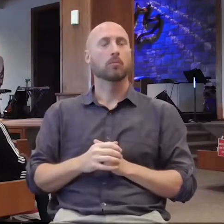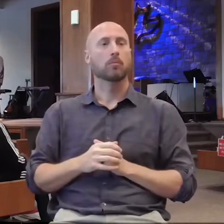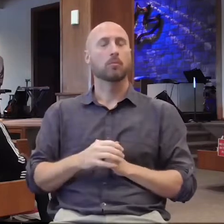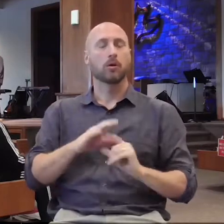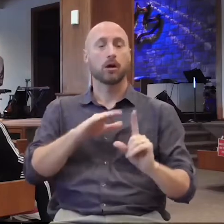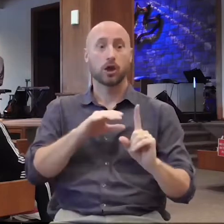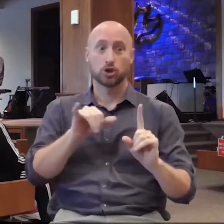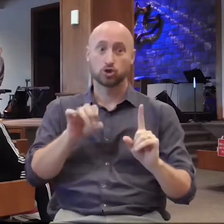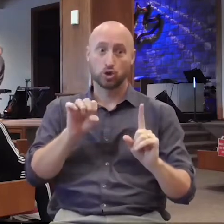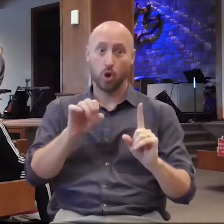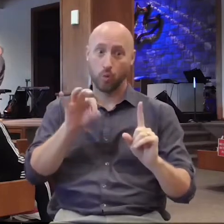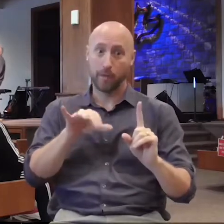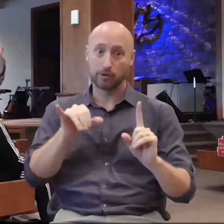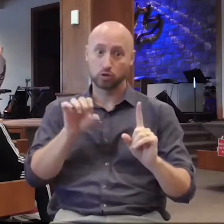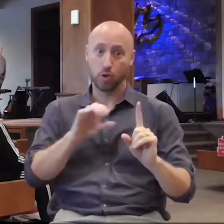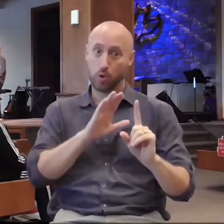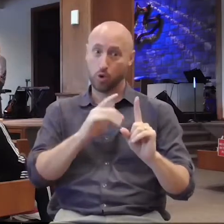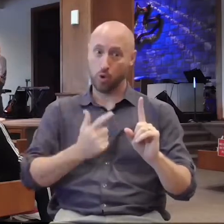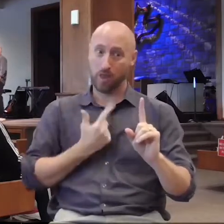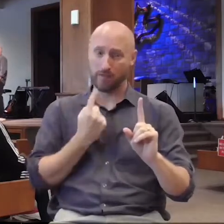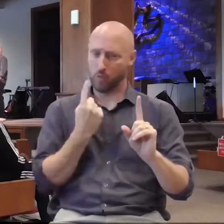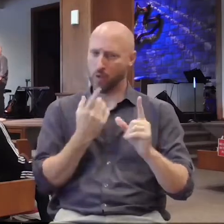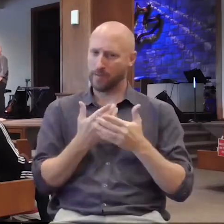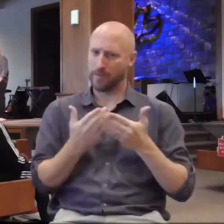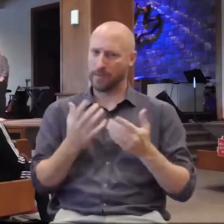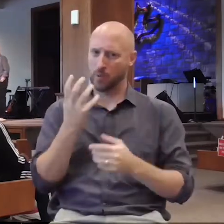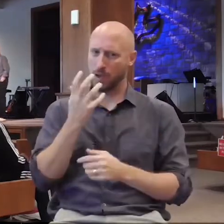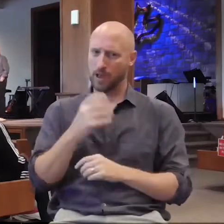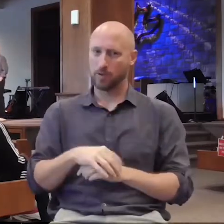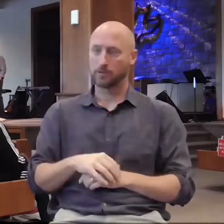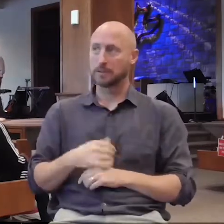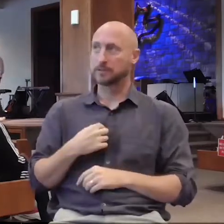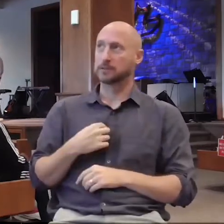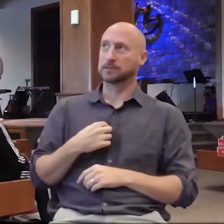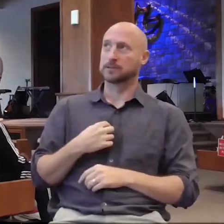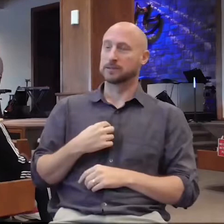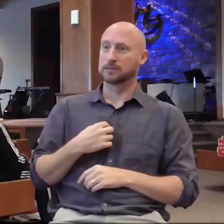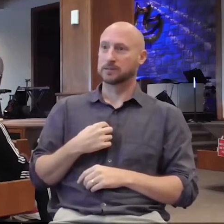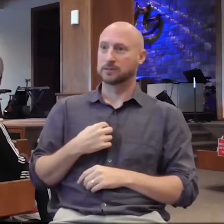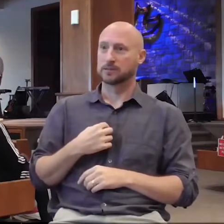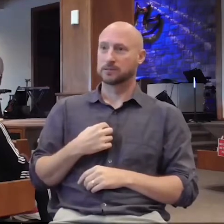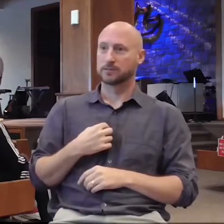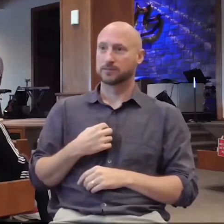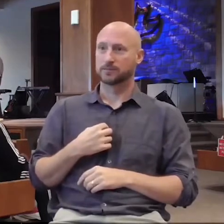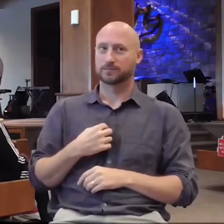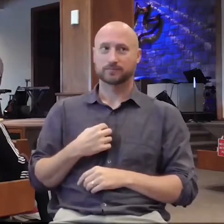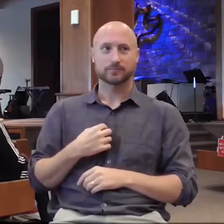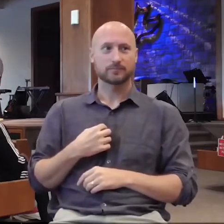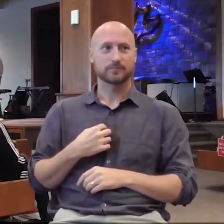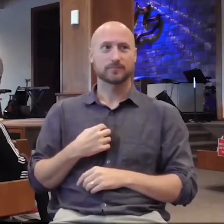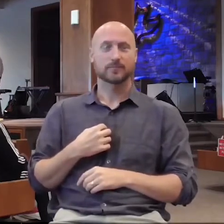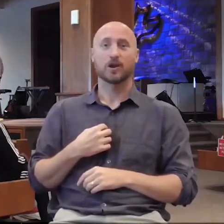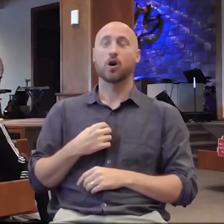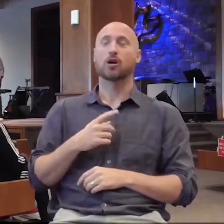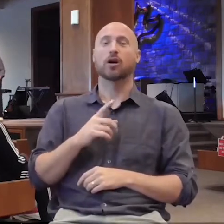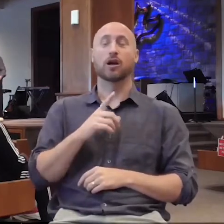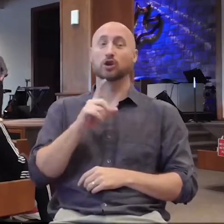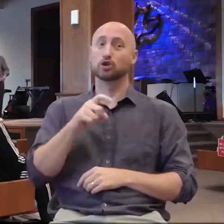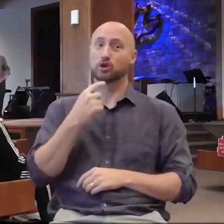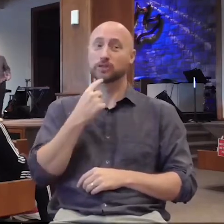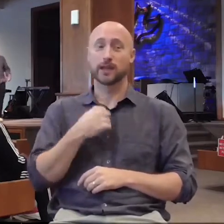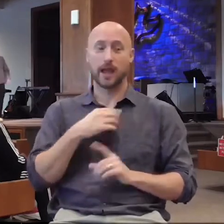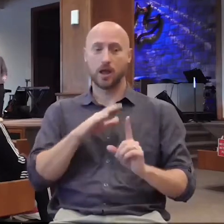one thing. Wow. We're getting it down now. Instead of, Joe, there's 3,492 things, you